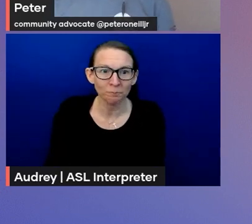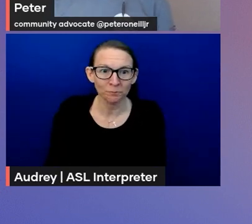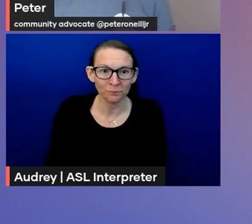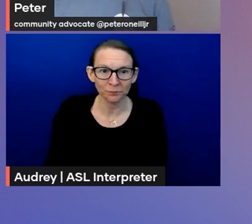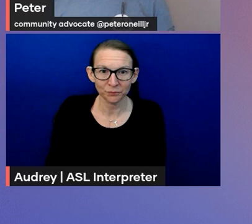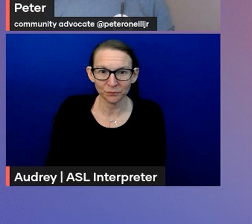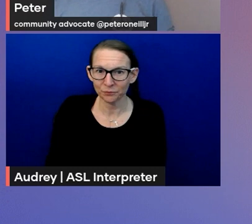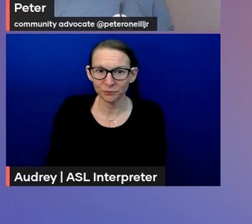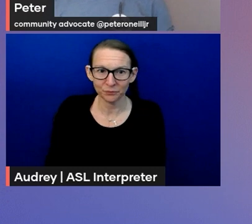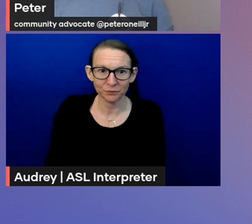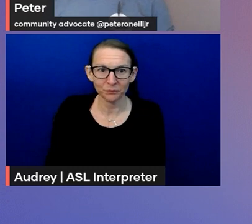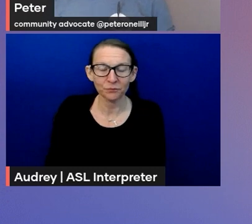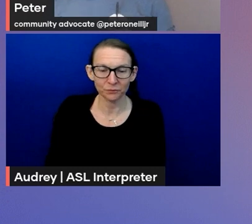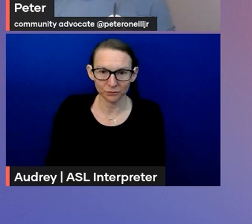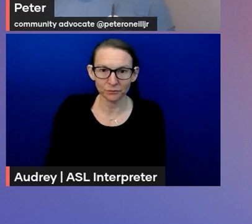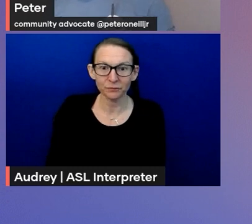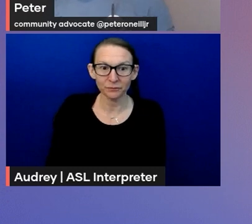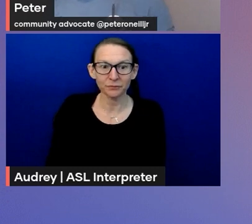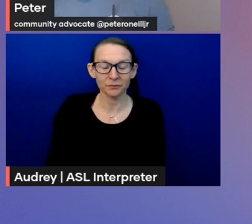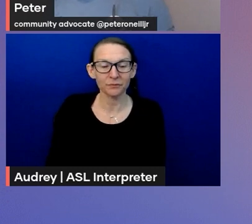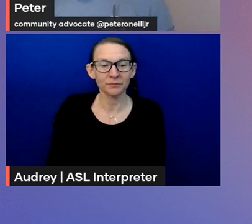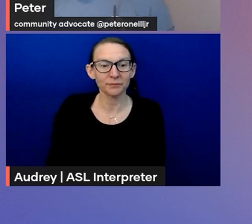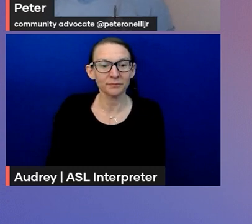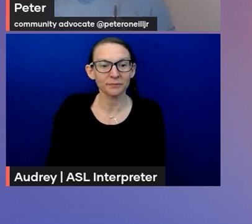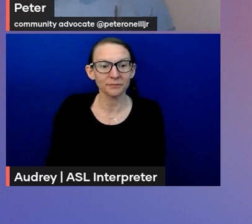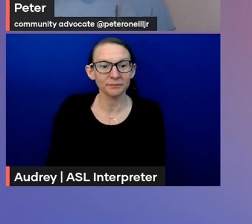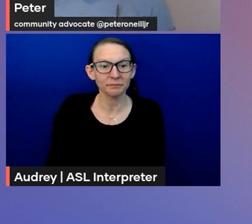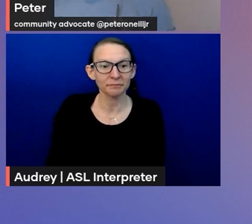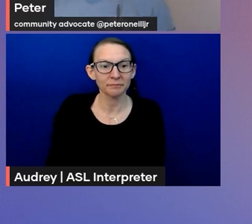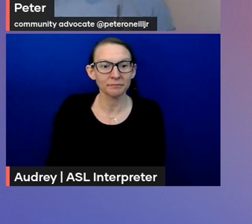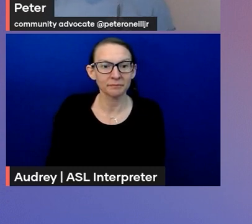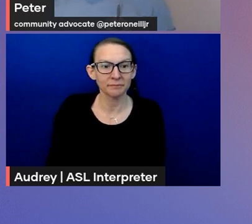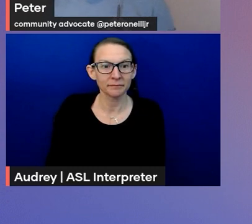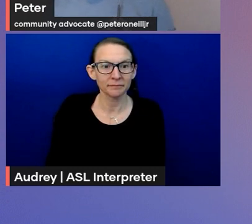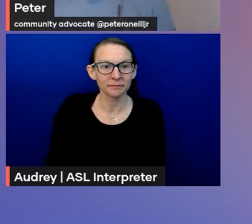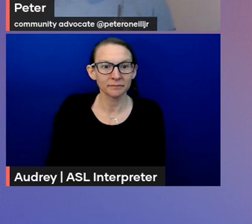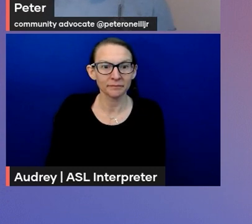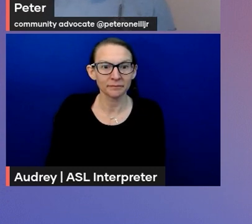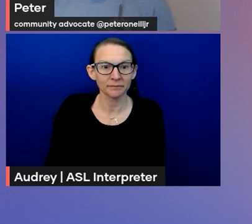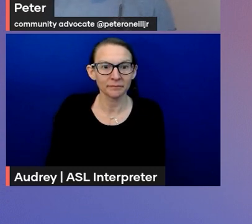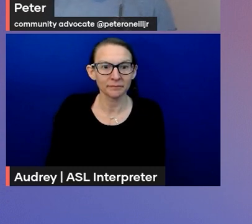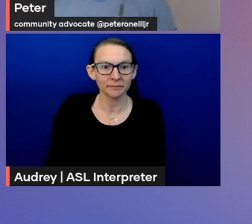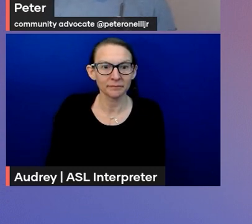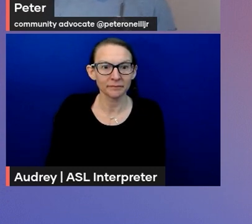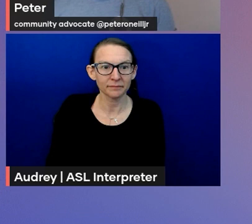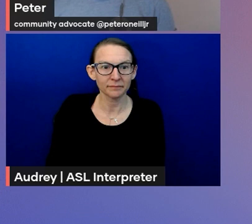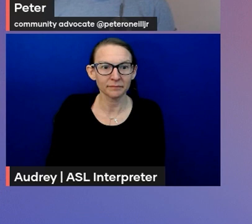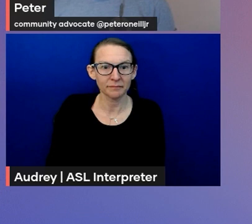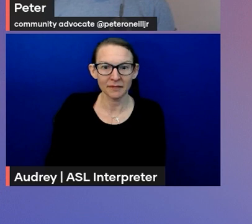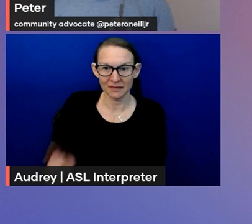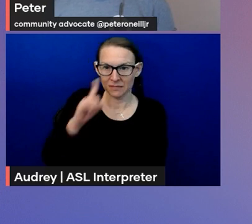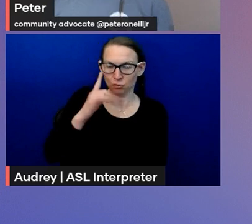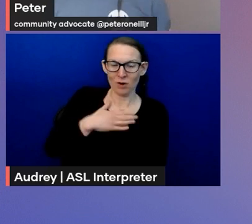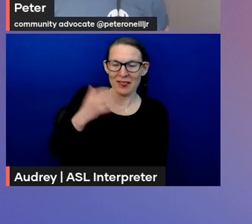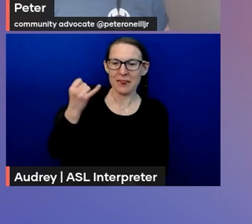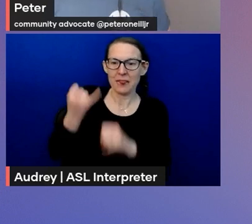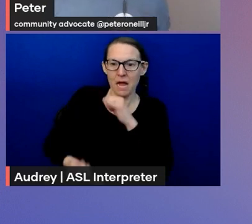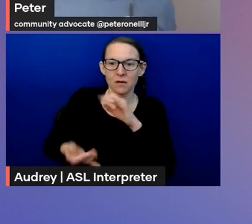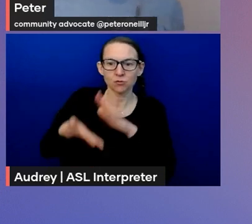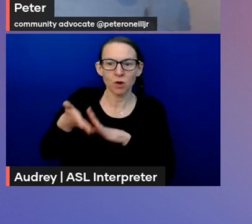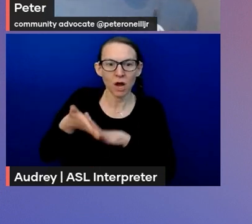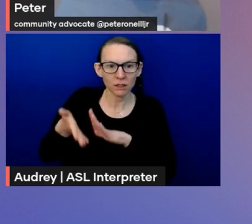And so with that, I think this is our last run here. And